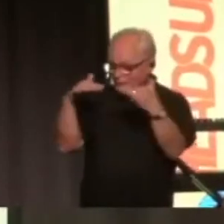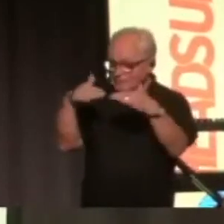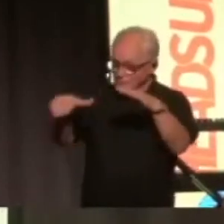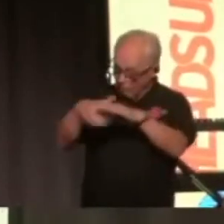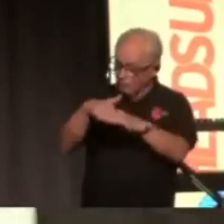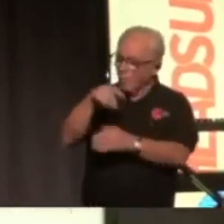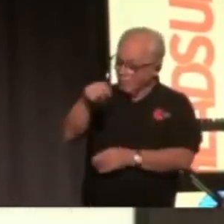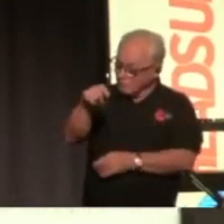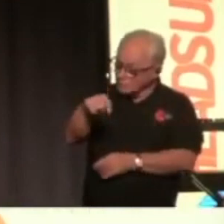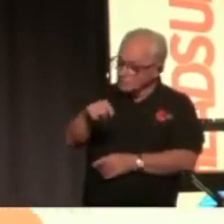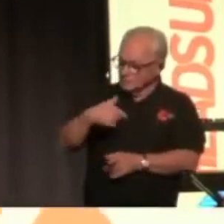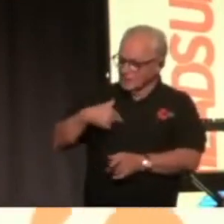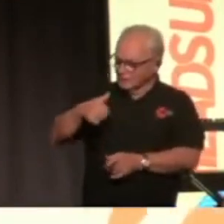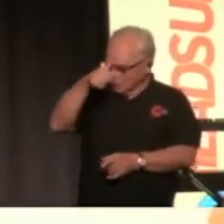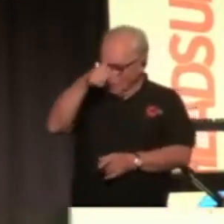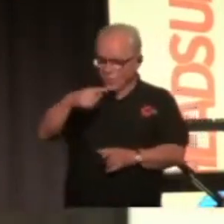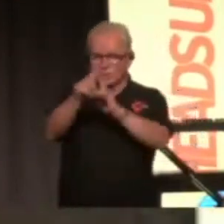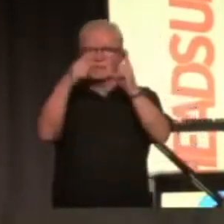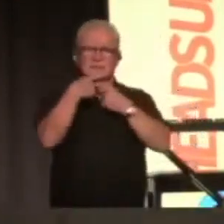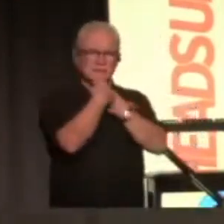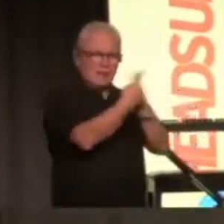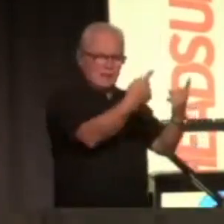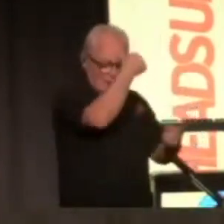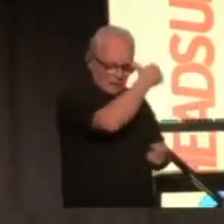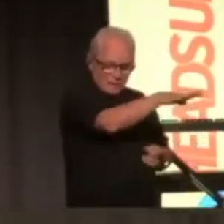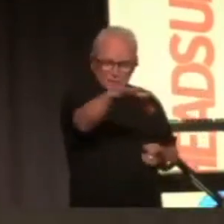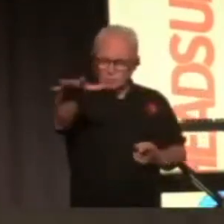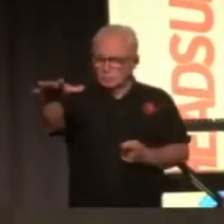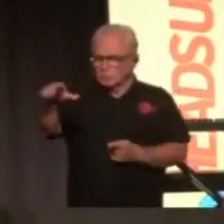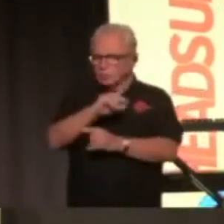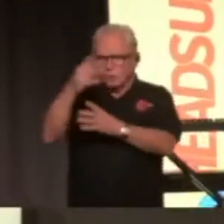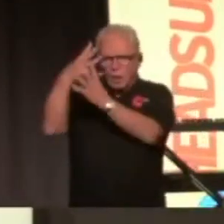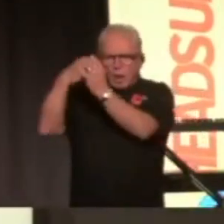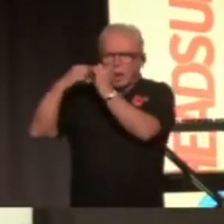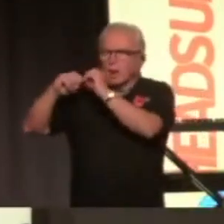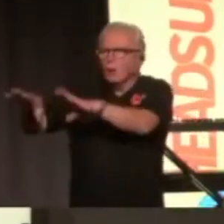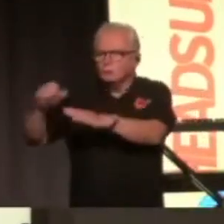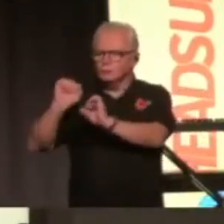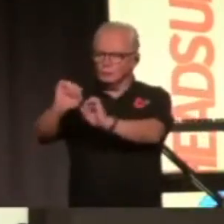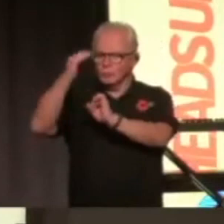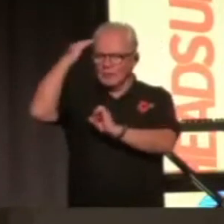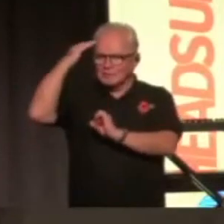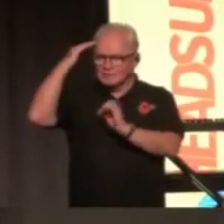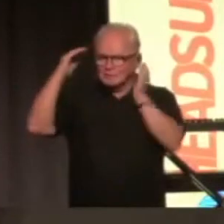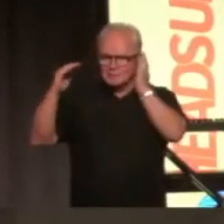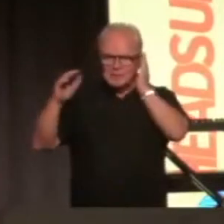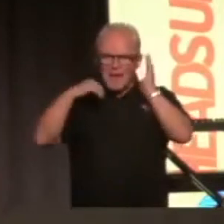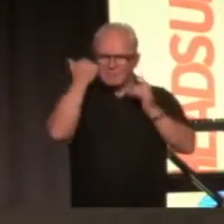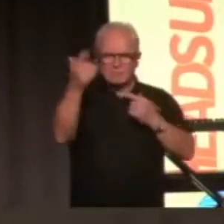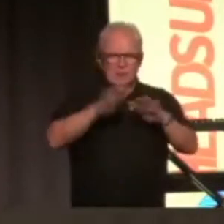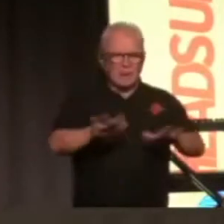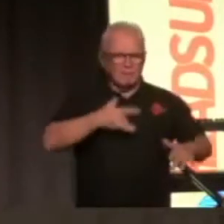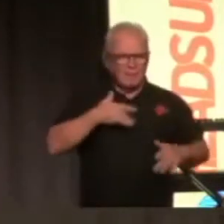And what I hear the Lord say to you guys today is, don't lose your head. Don't lose your head. Anybody from Belfast